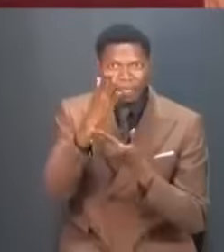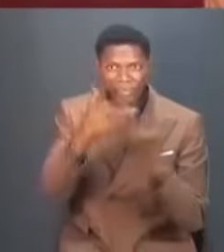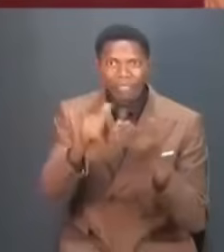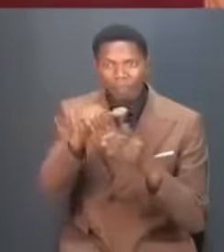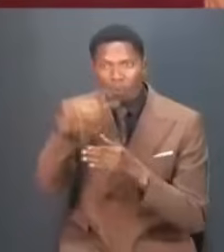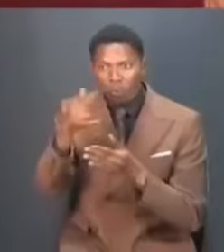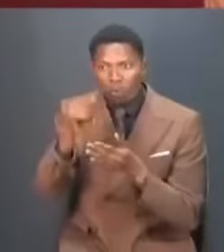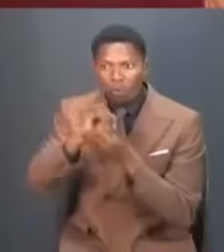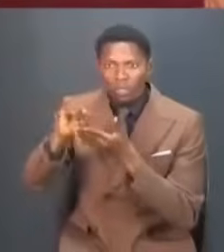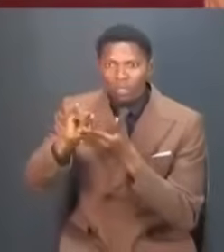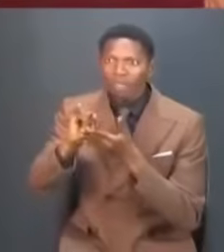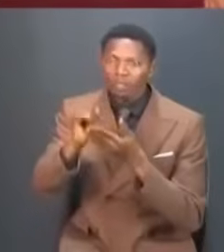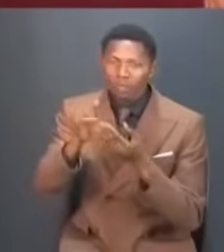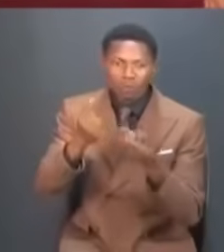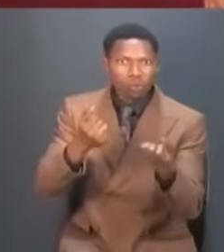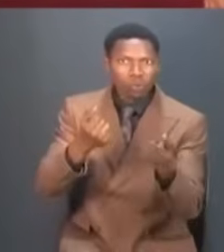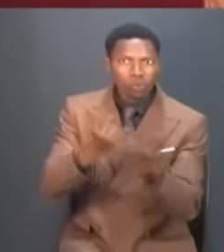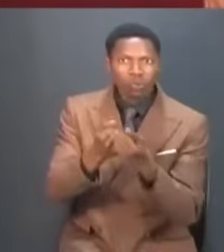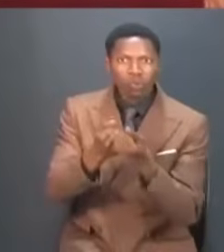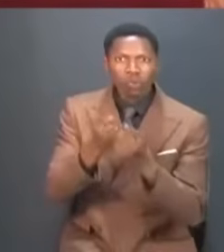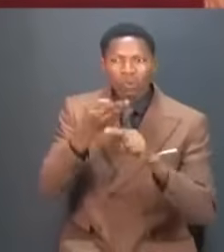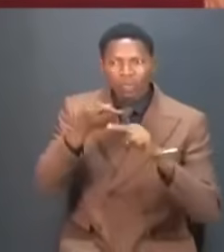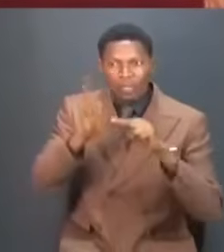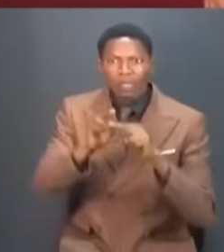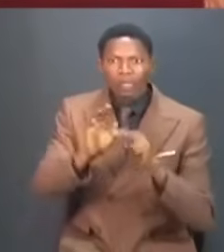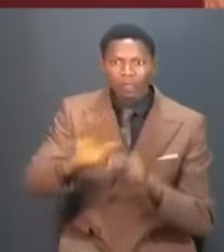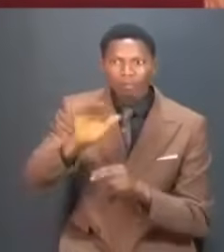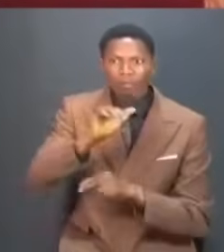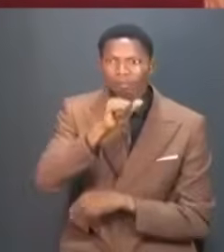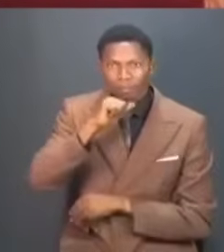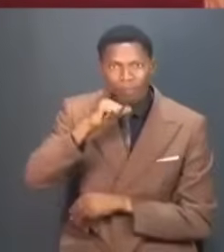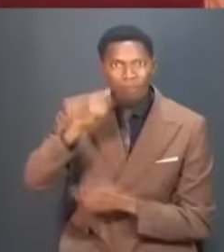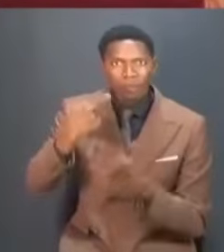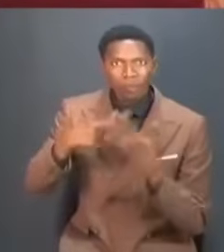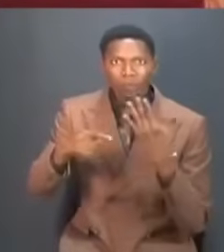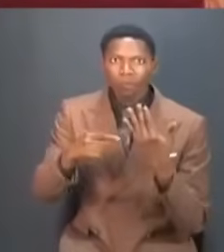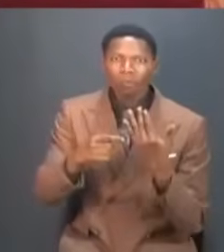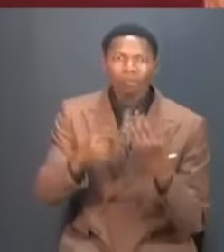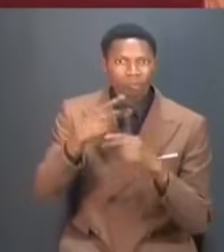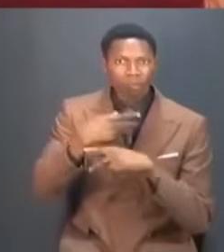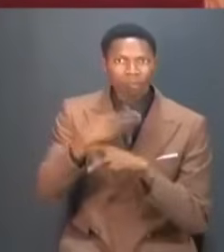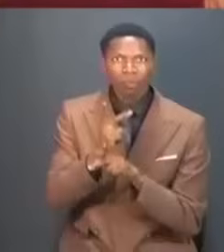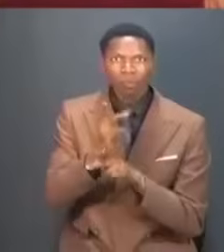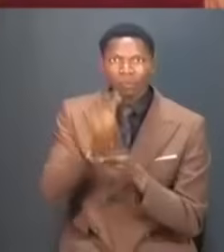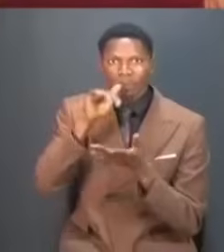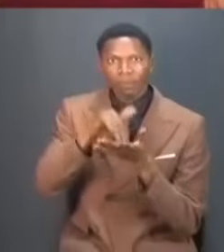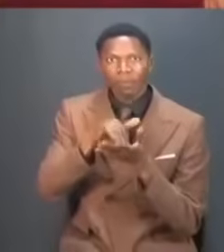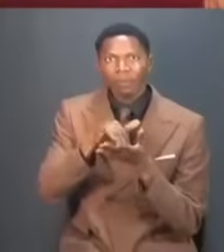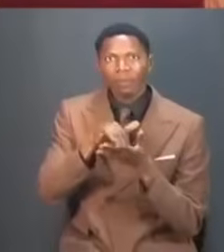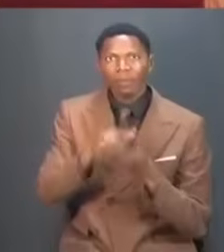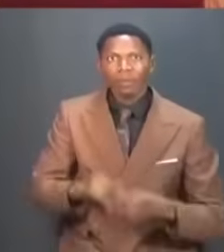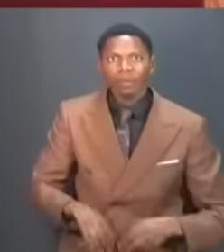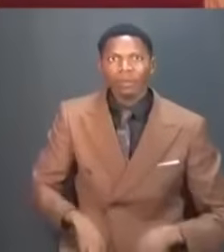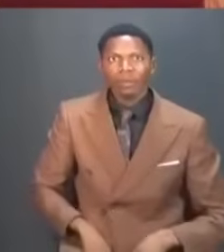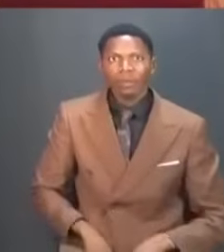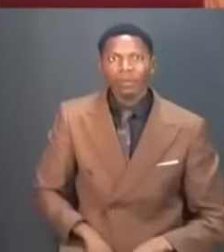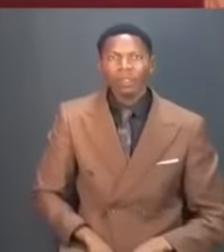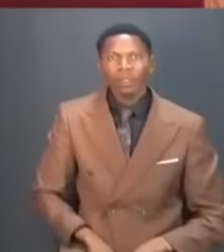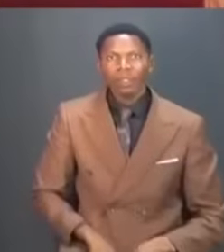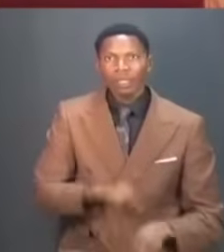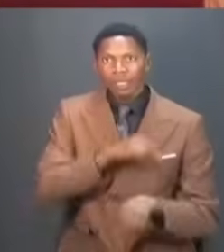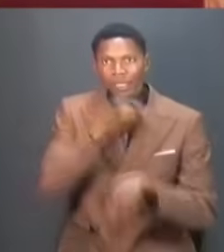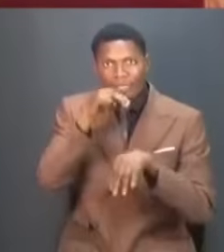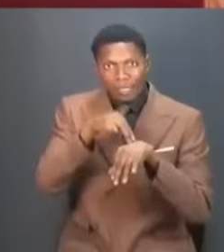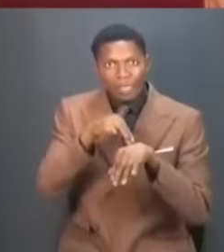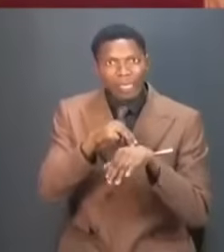enhance their agricultural productivity. Again, the national buffer stock is